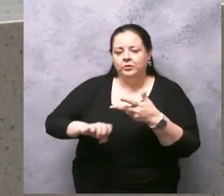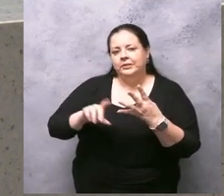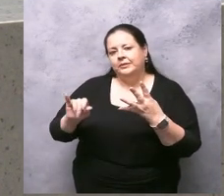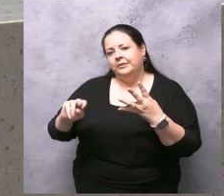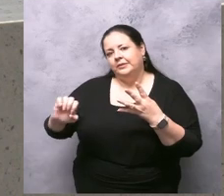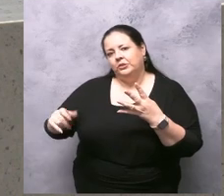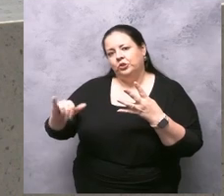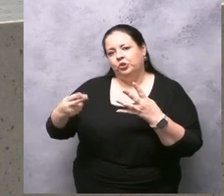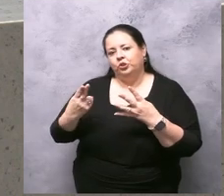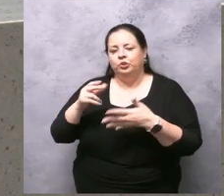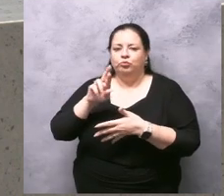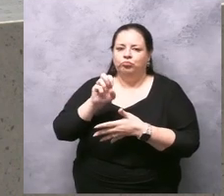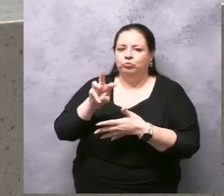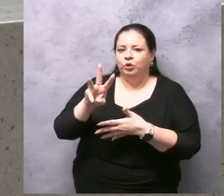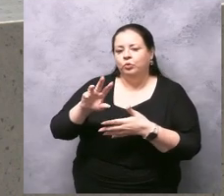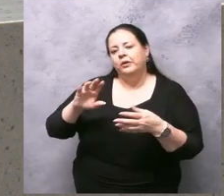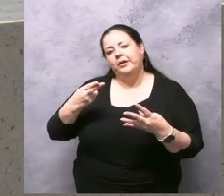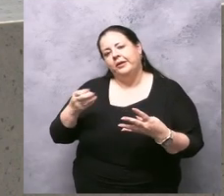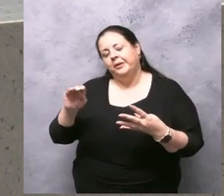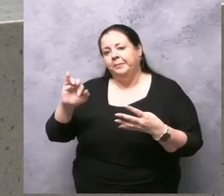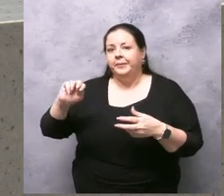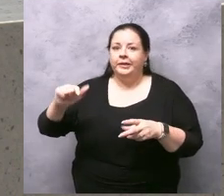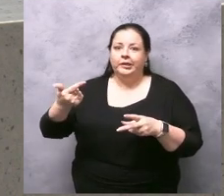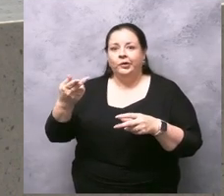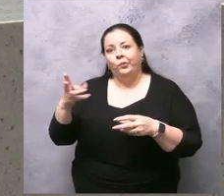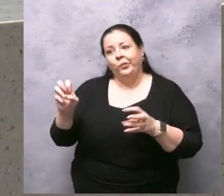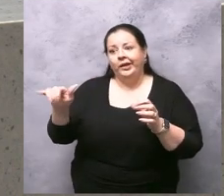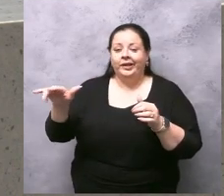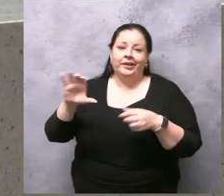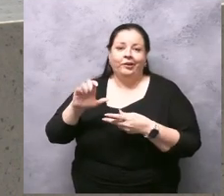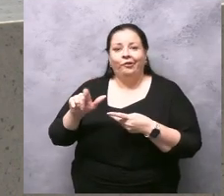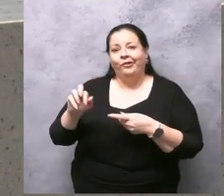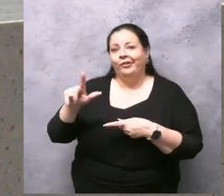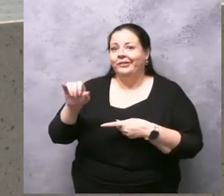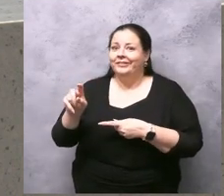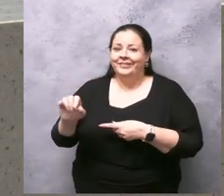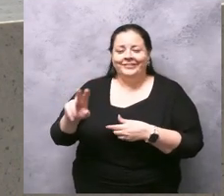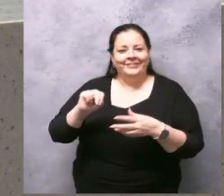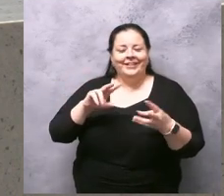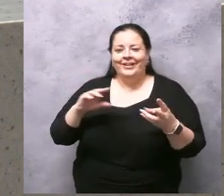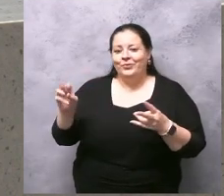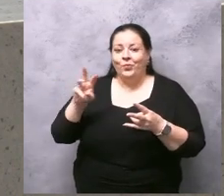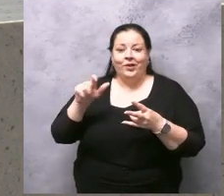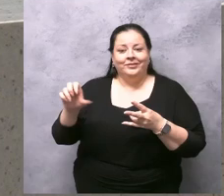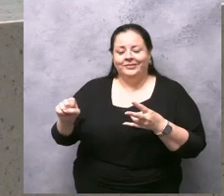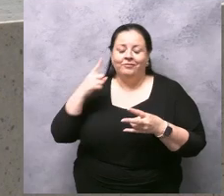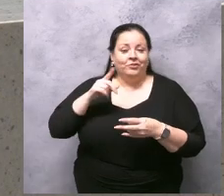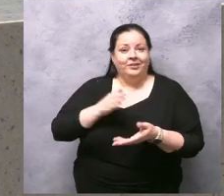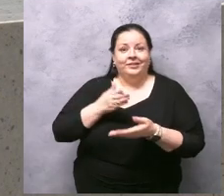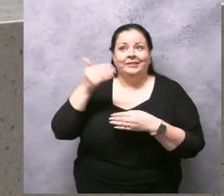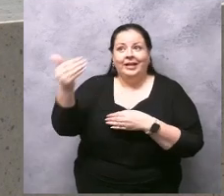Elementary School, Rowe Middle School, Hemingway Elementary School, the Carlton Center, and Wells Elementary School before